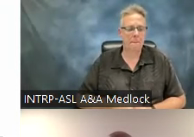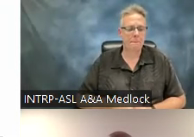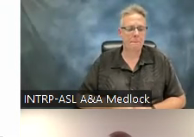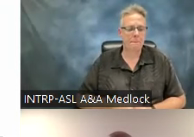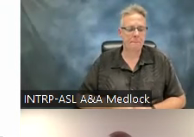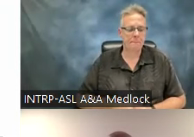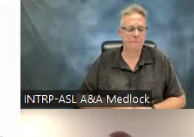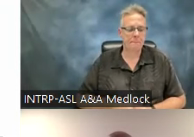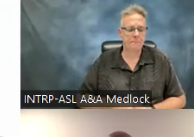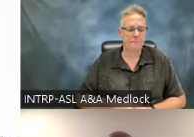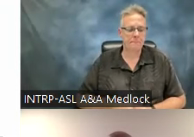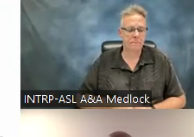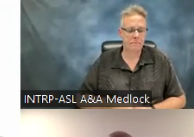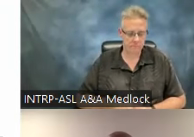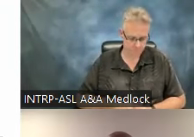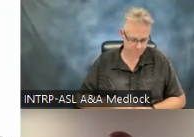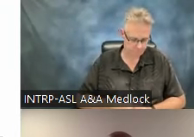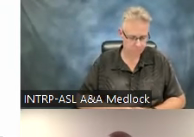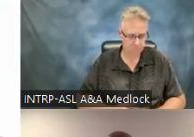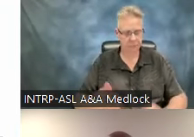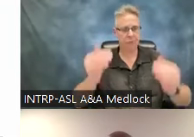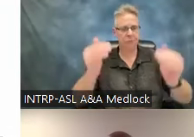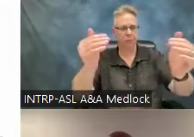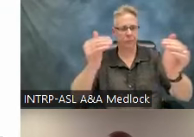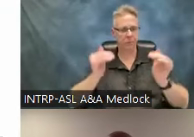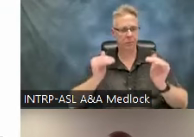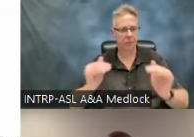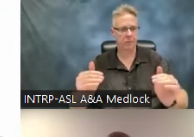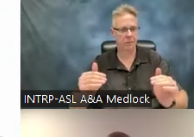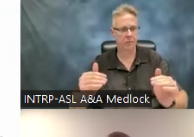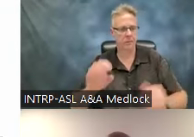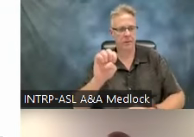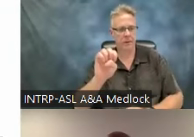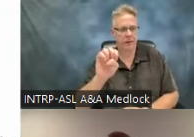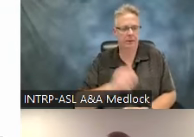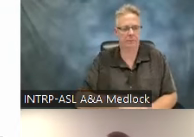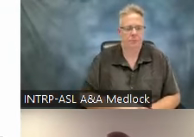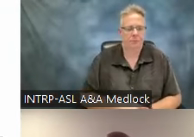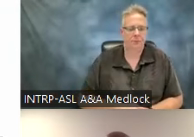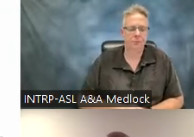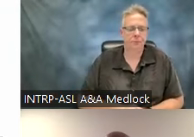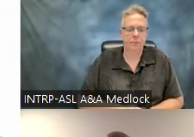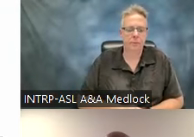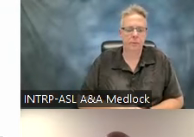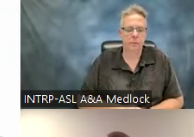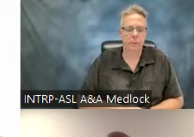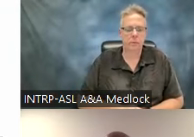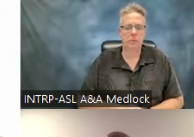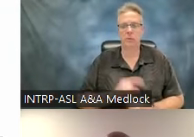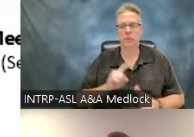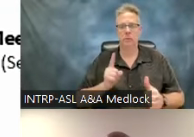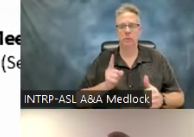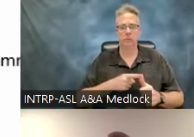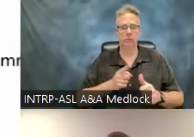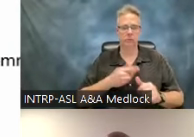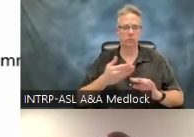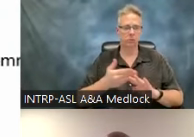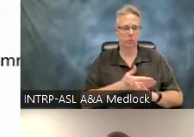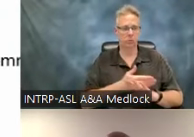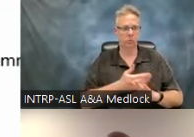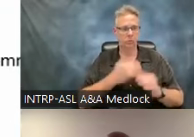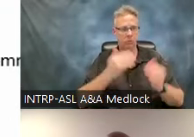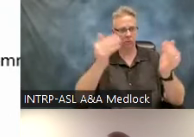Okay, can we move on to E? Okay, before we continue